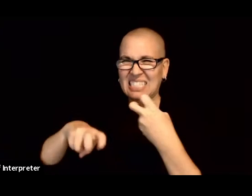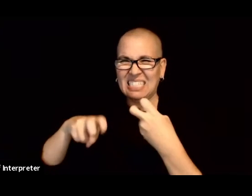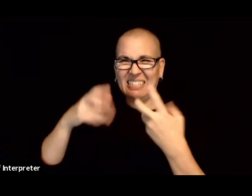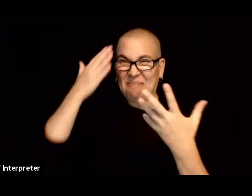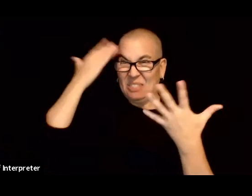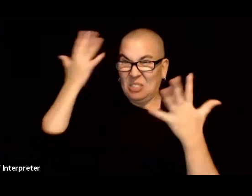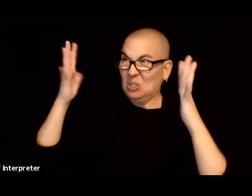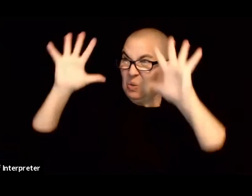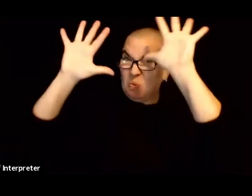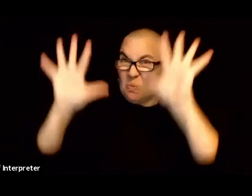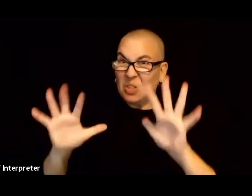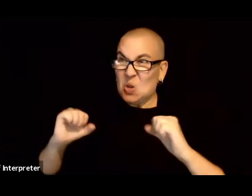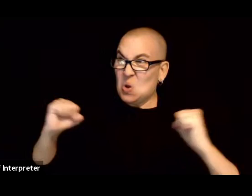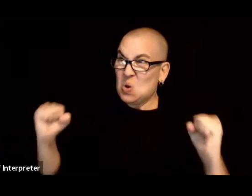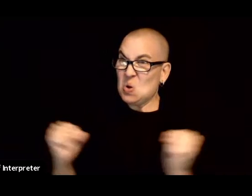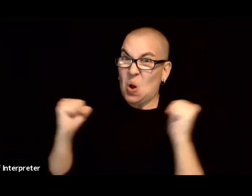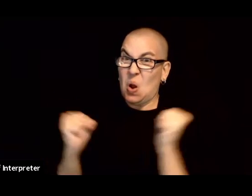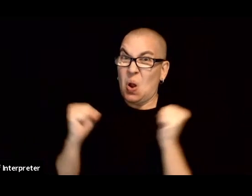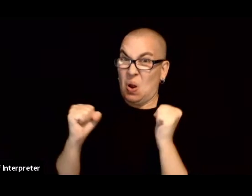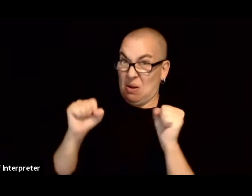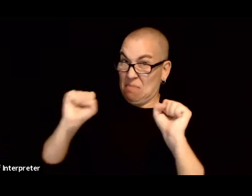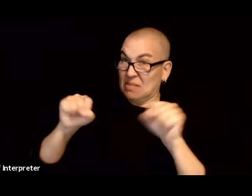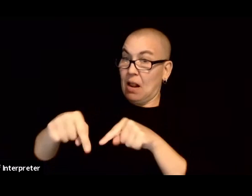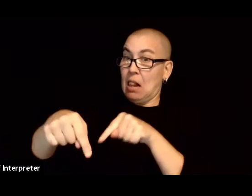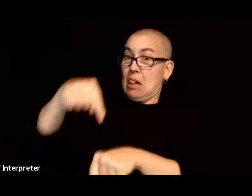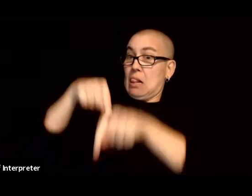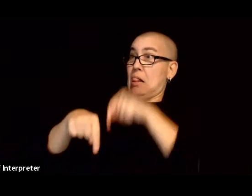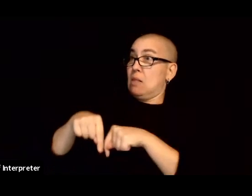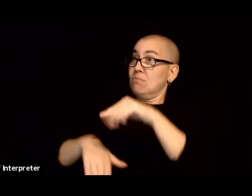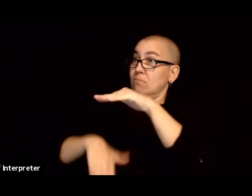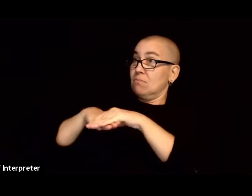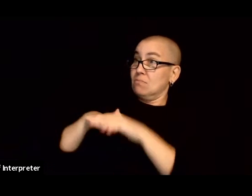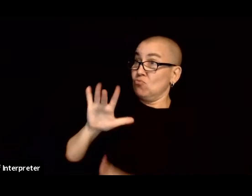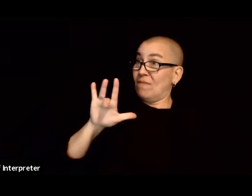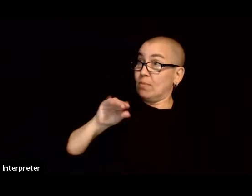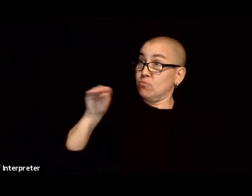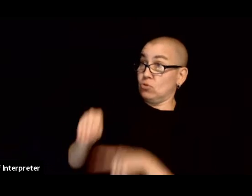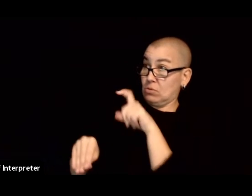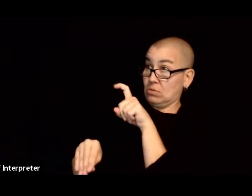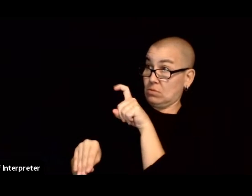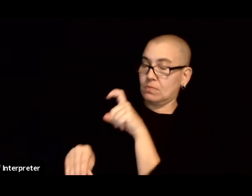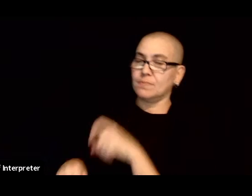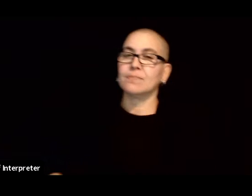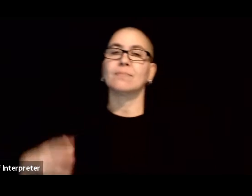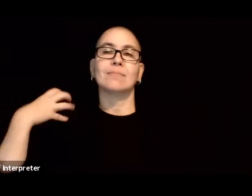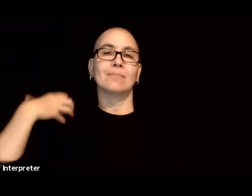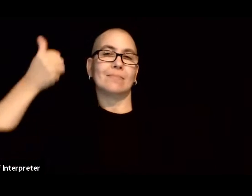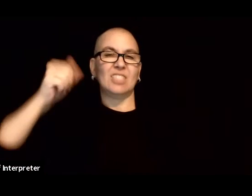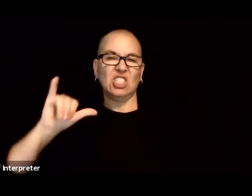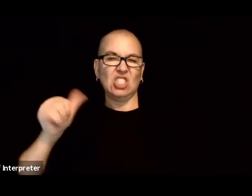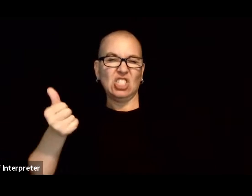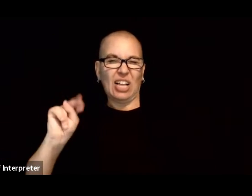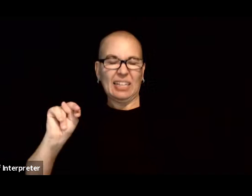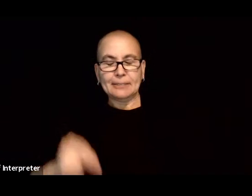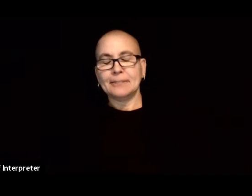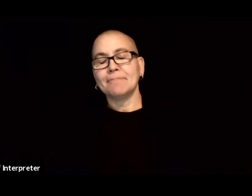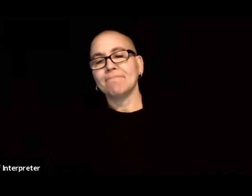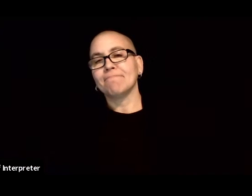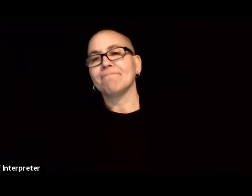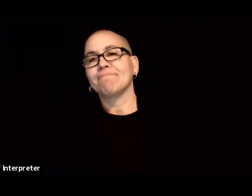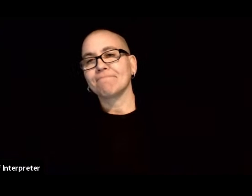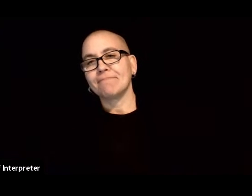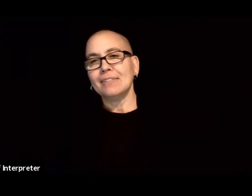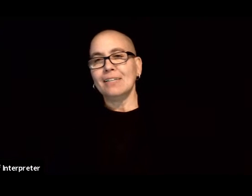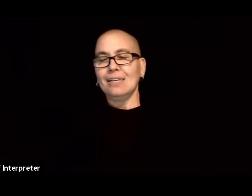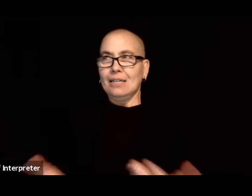This is Commissioner Malcolm. I think it is always possible. And I think the governor has been clear about that